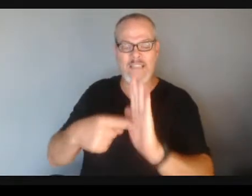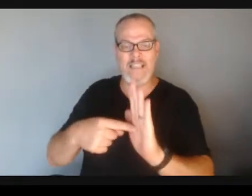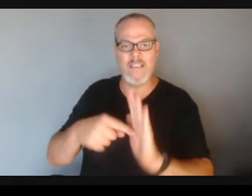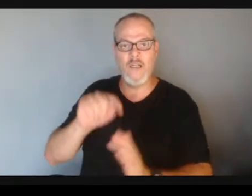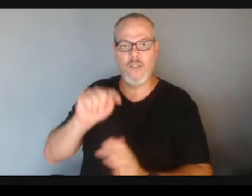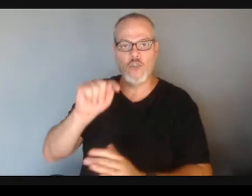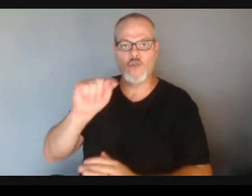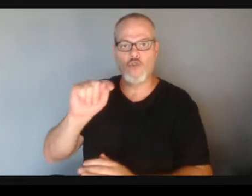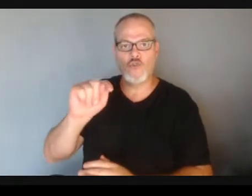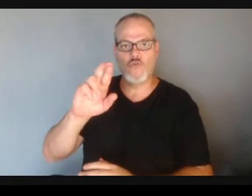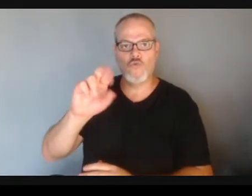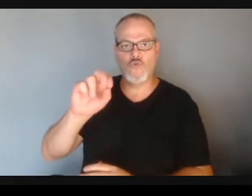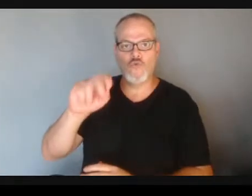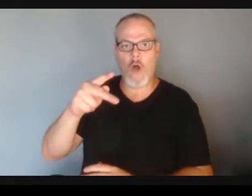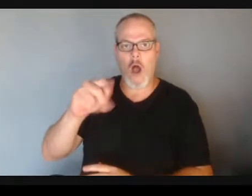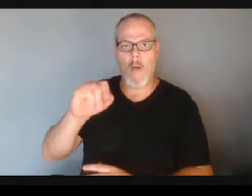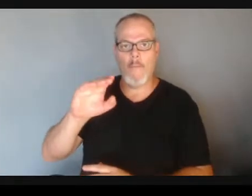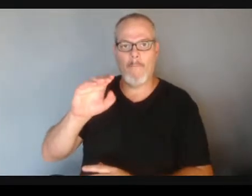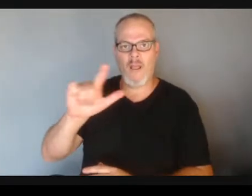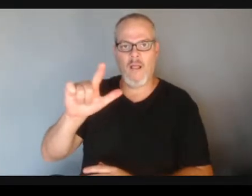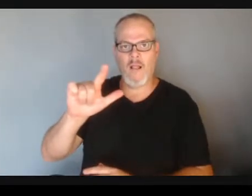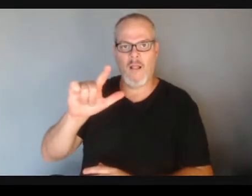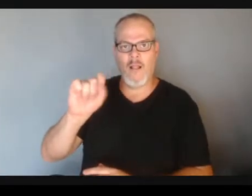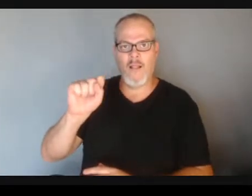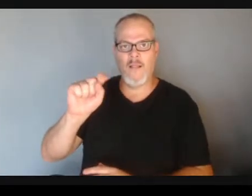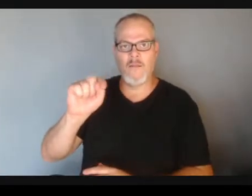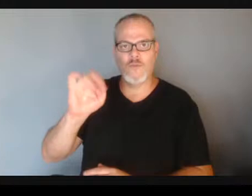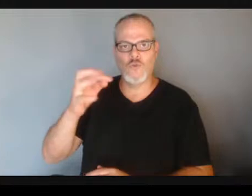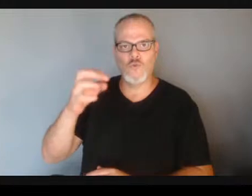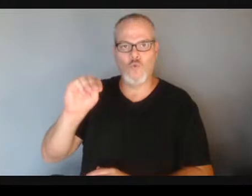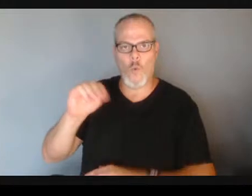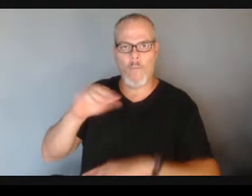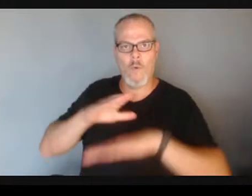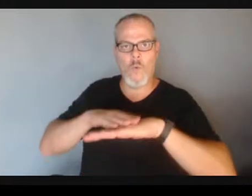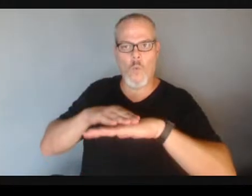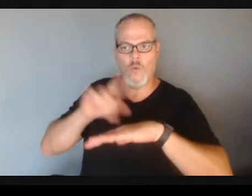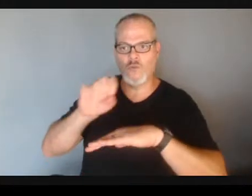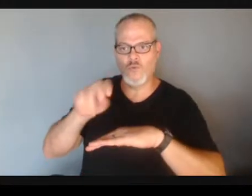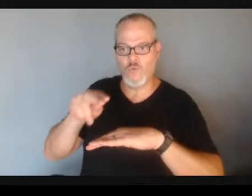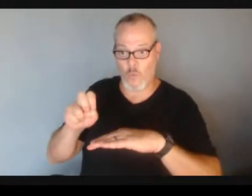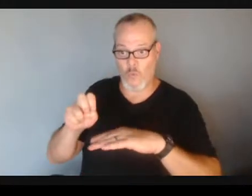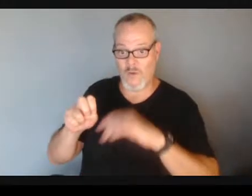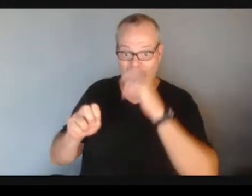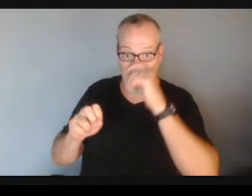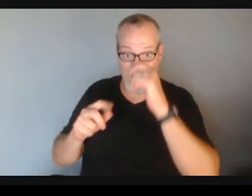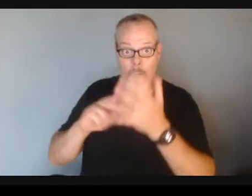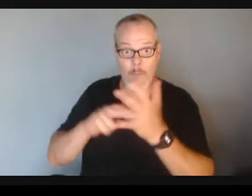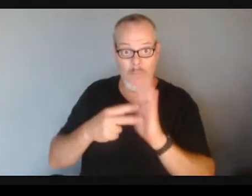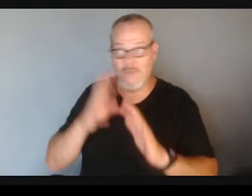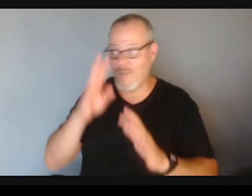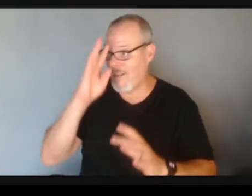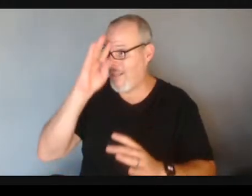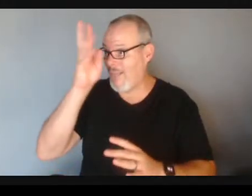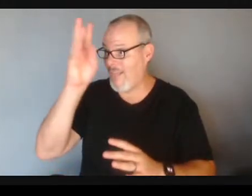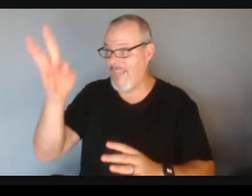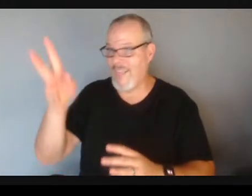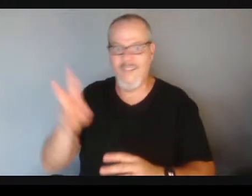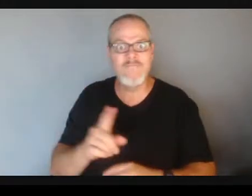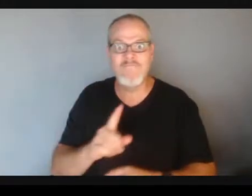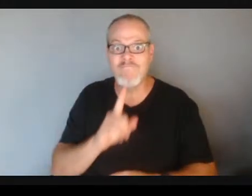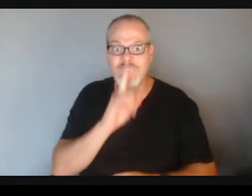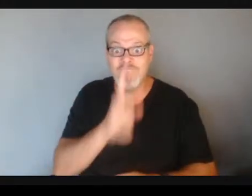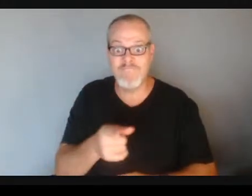zones. Tropical storm. And you might think that, maybe AI's making that up. I've discussed